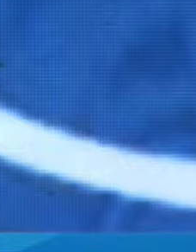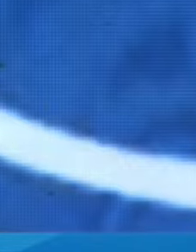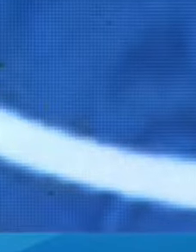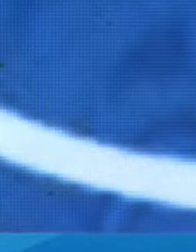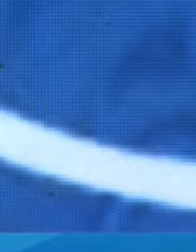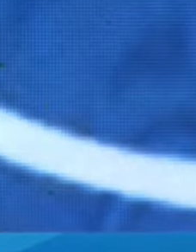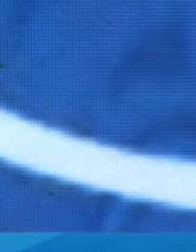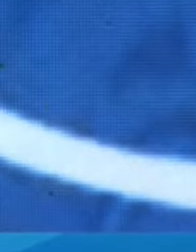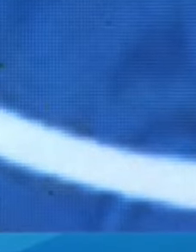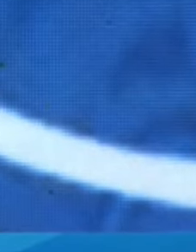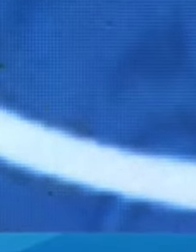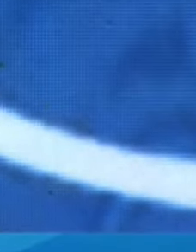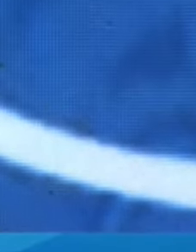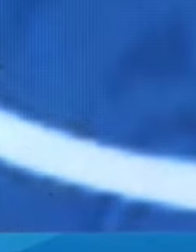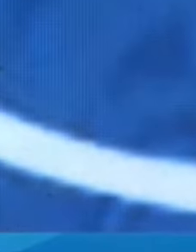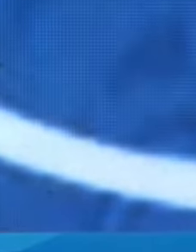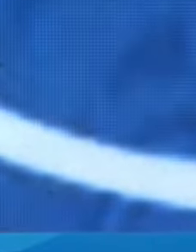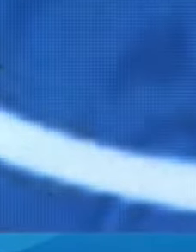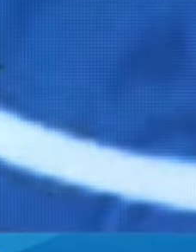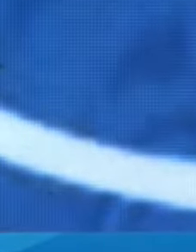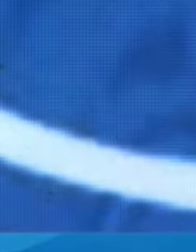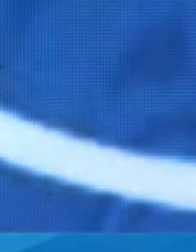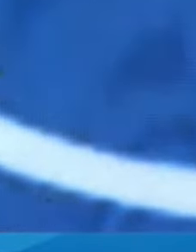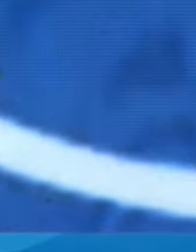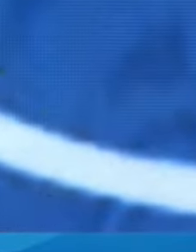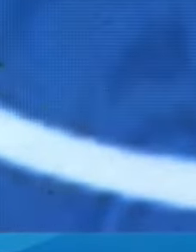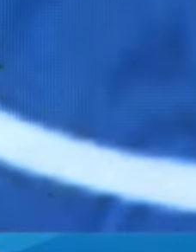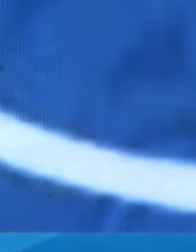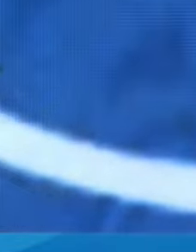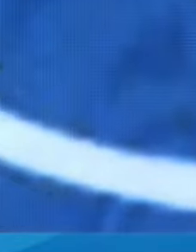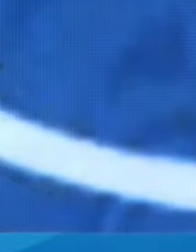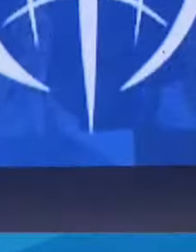valuable than a college course without the